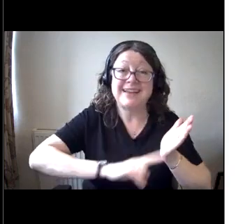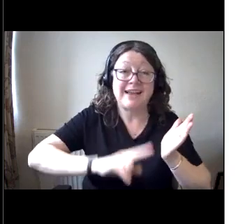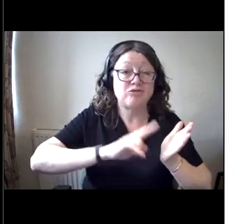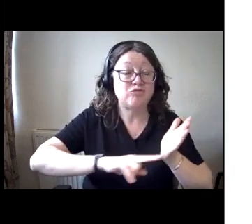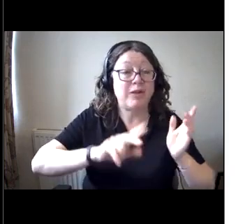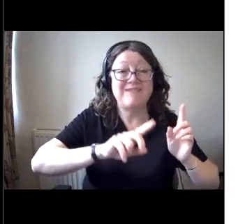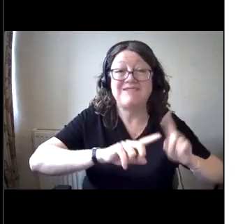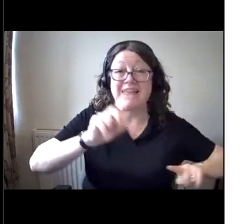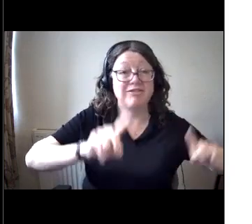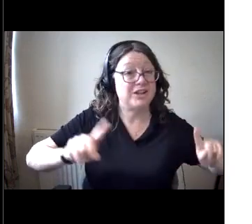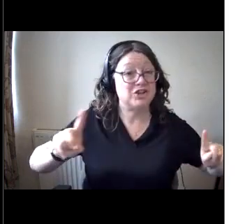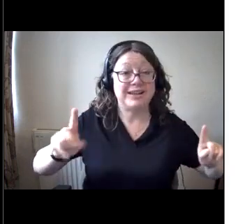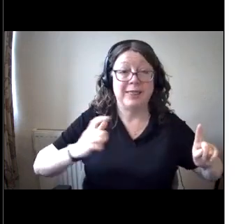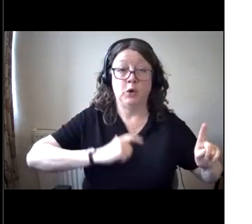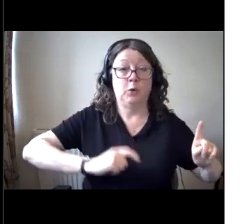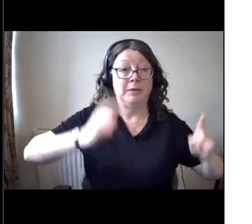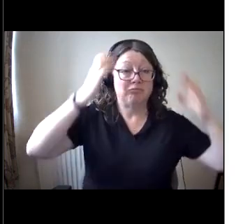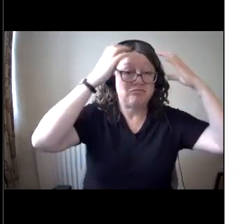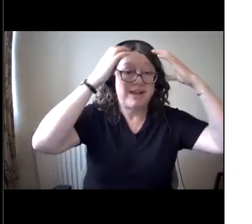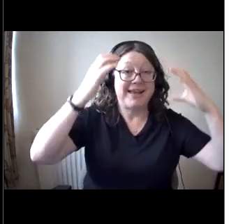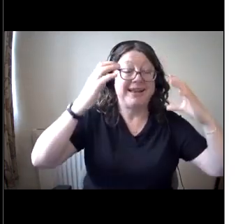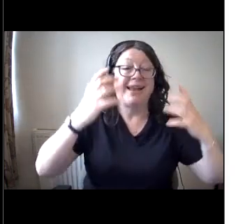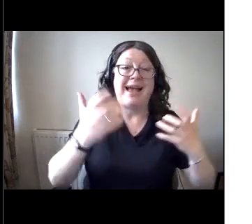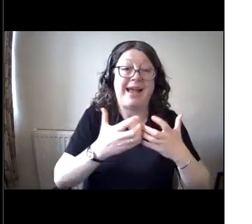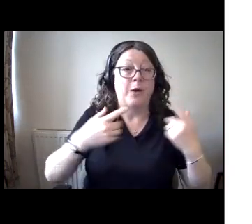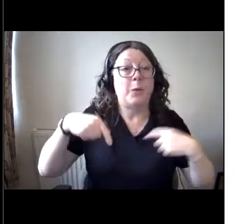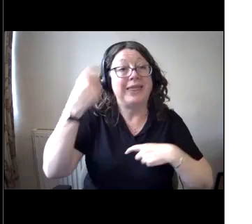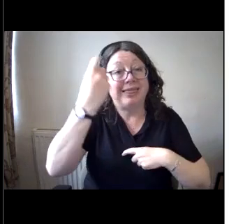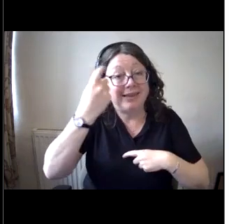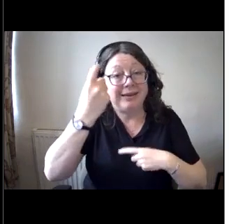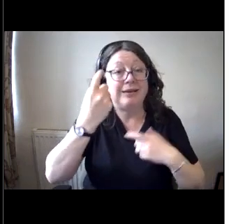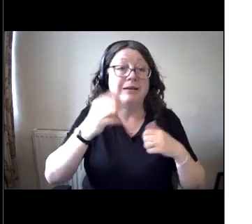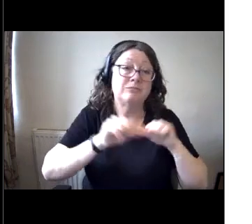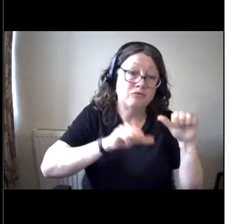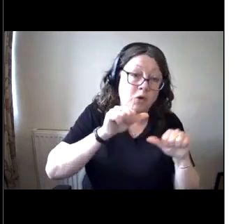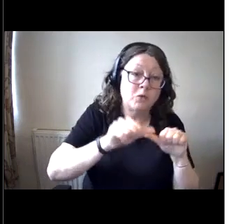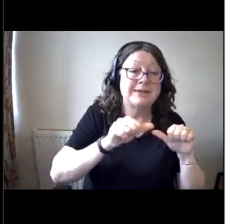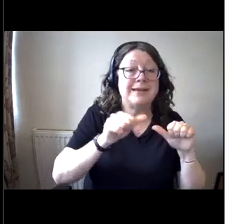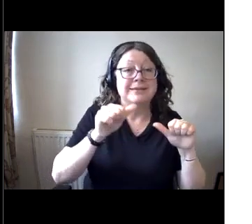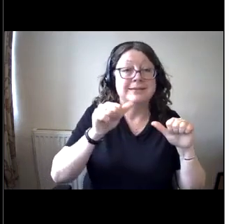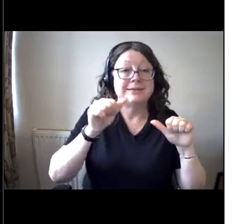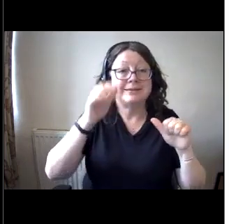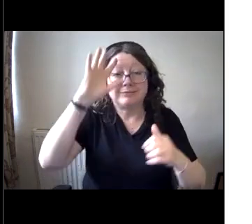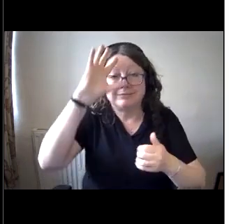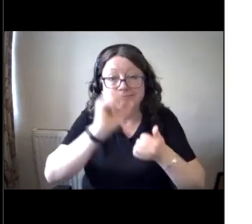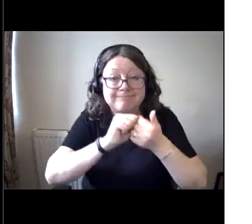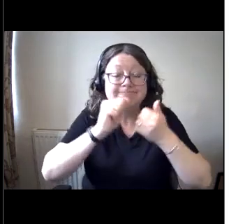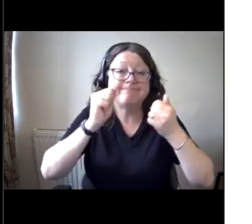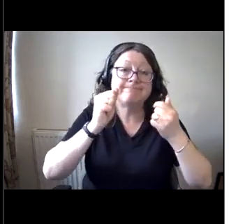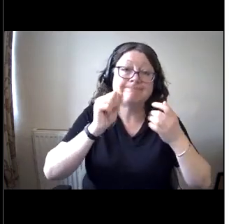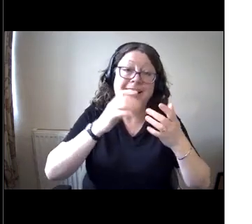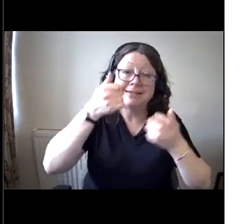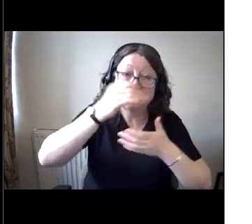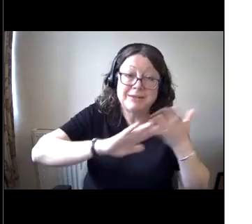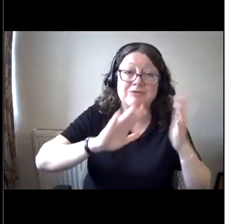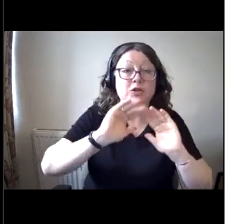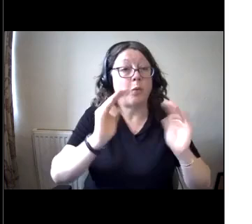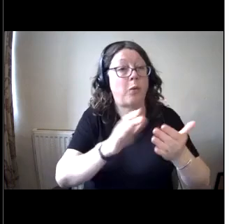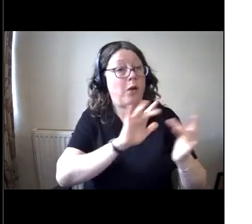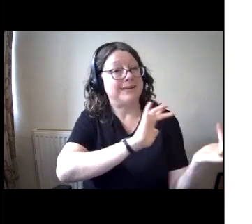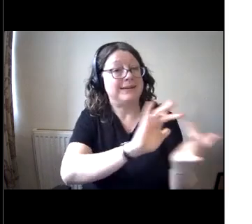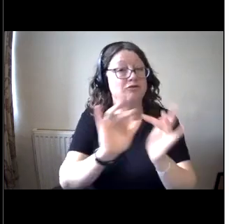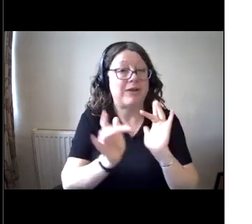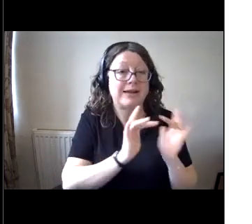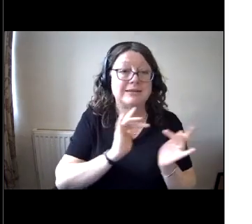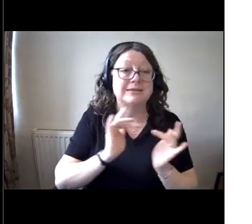think, how we process, and how we learn, and it's also how people experience and interact with the world around them,